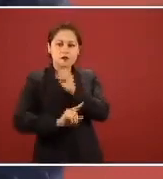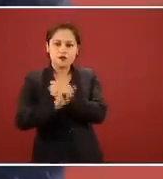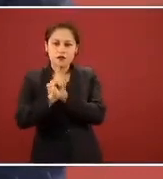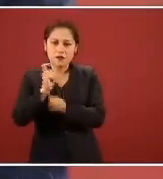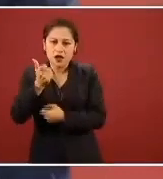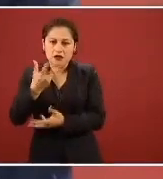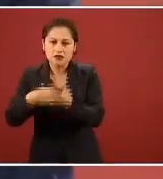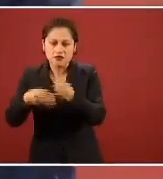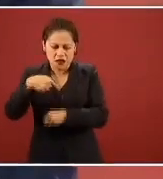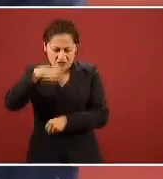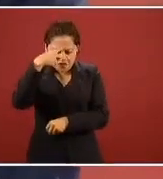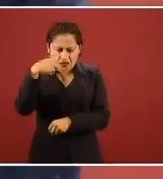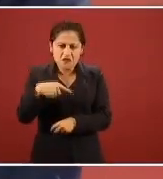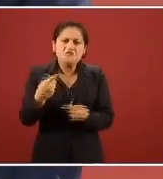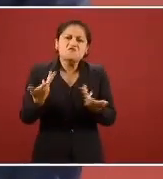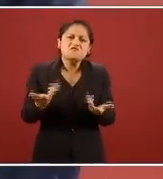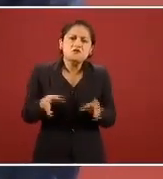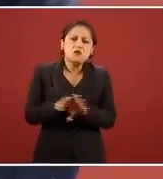Sí. Nosotros